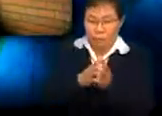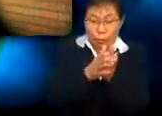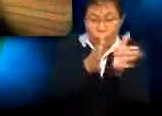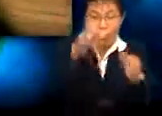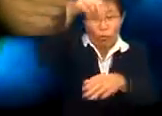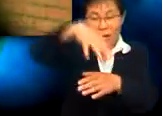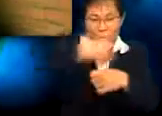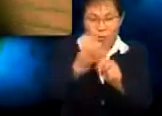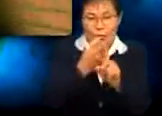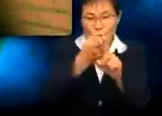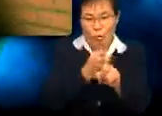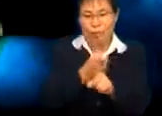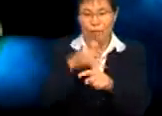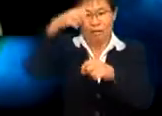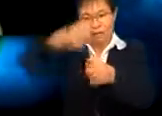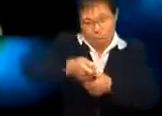torchlight.